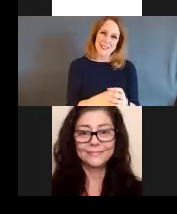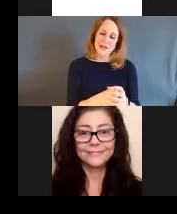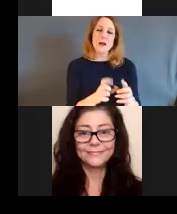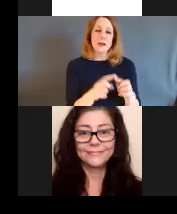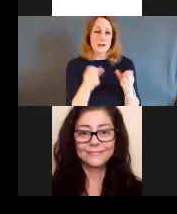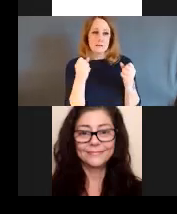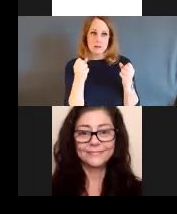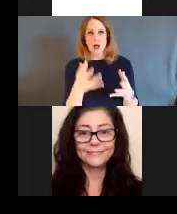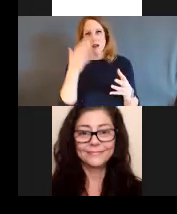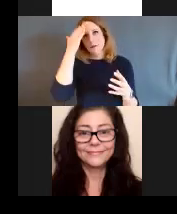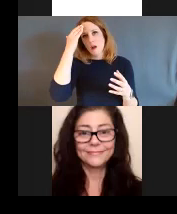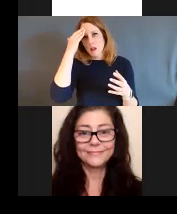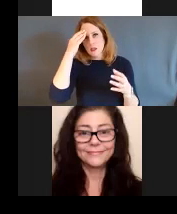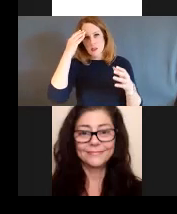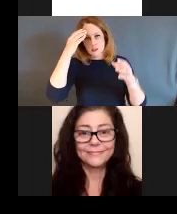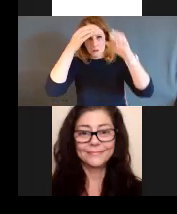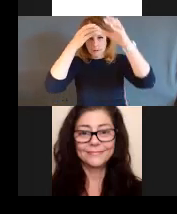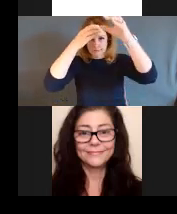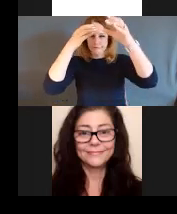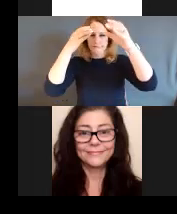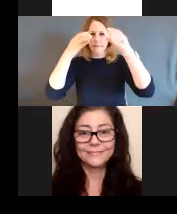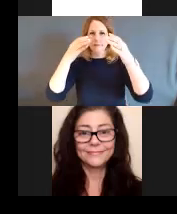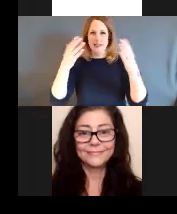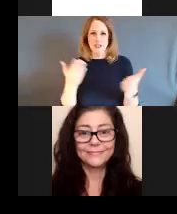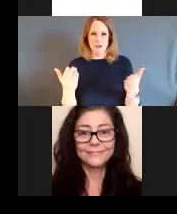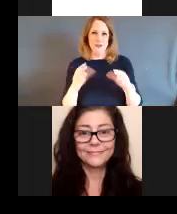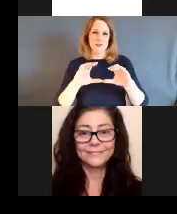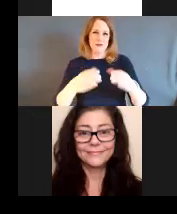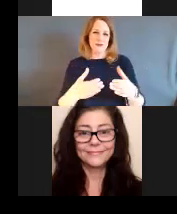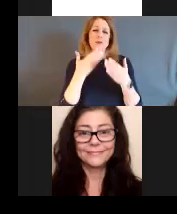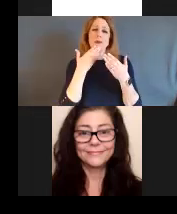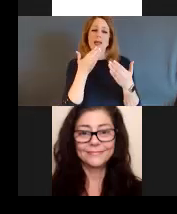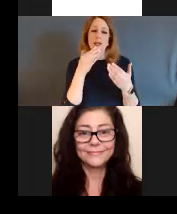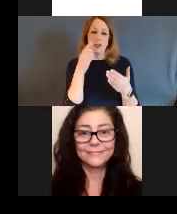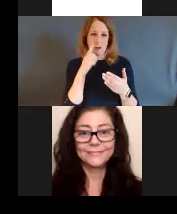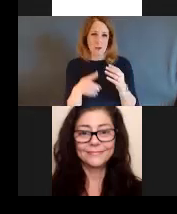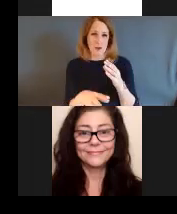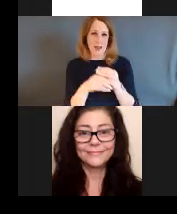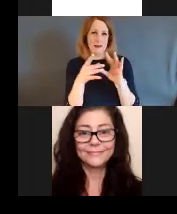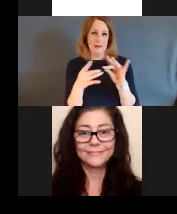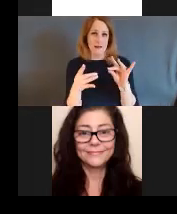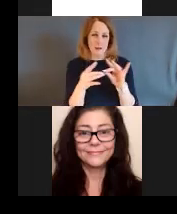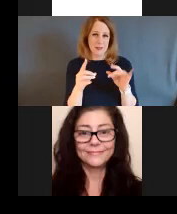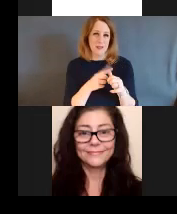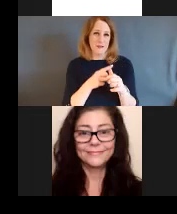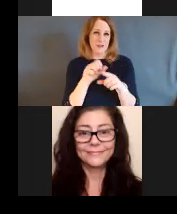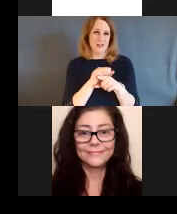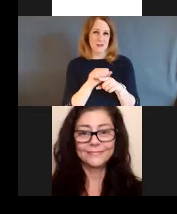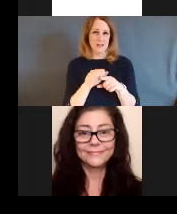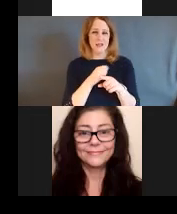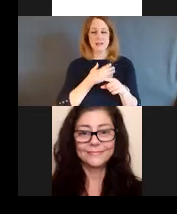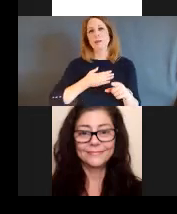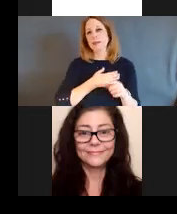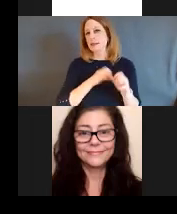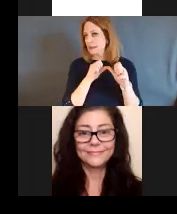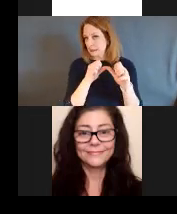of knowledge that we have as a group. So thank you for sharing that in this first exercise, and please share that so we can learn from